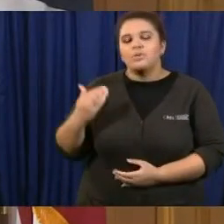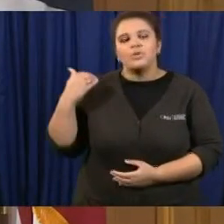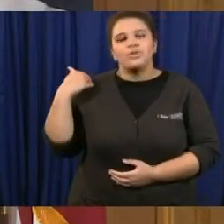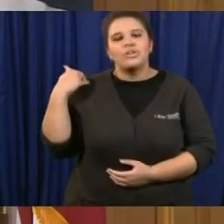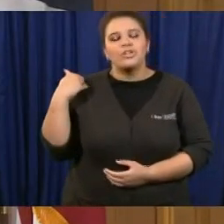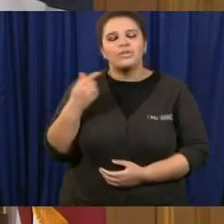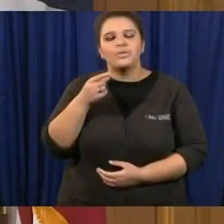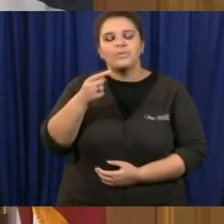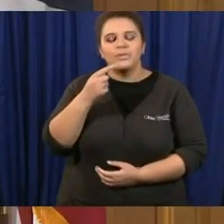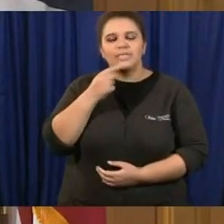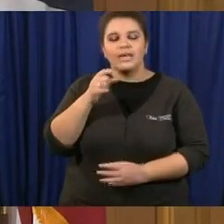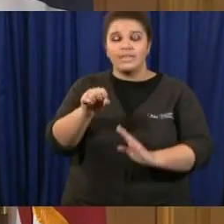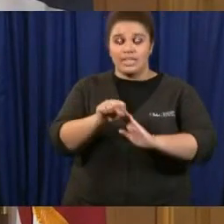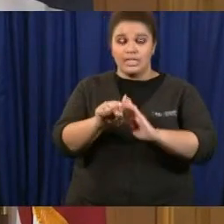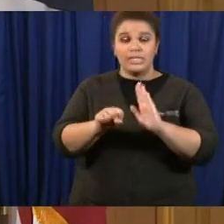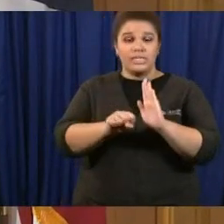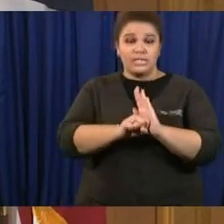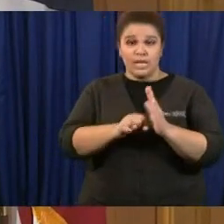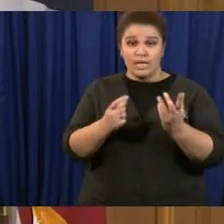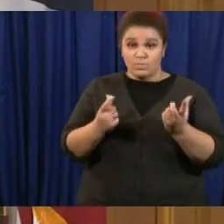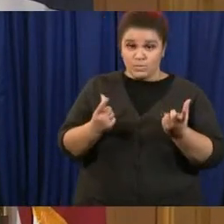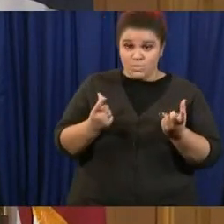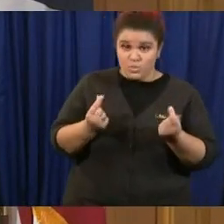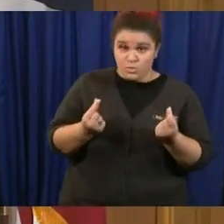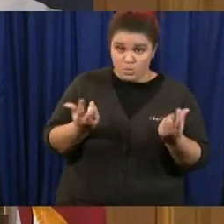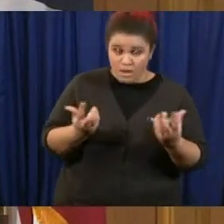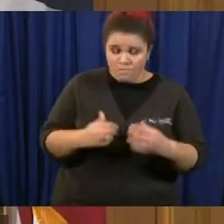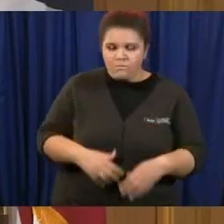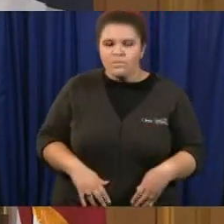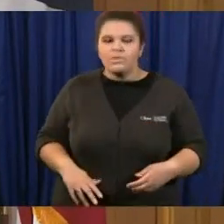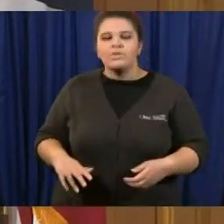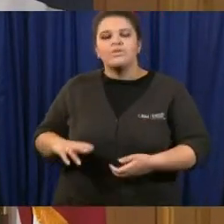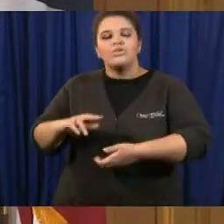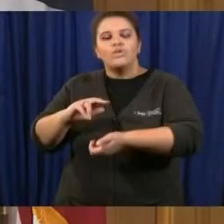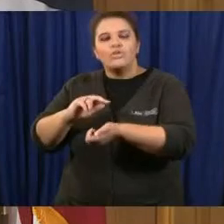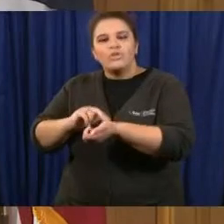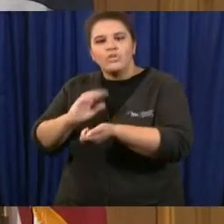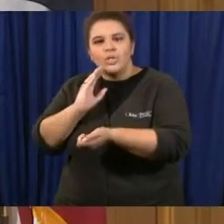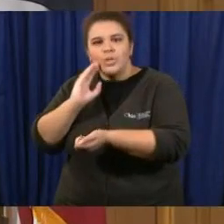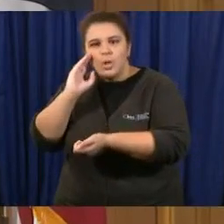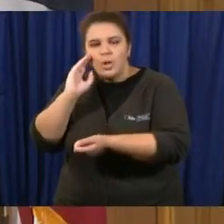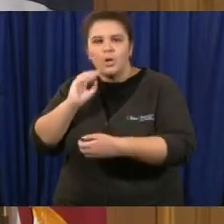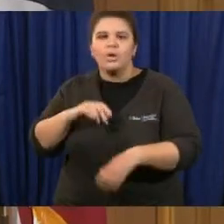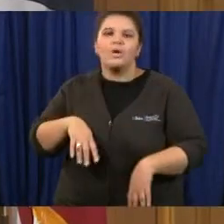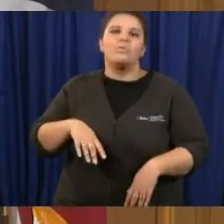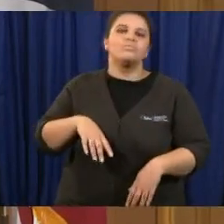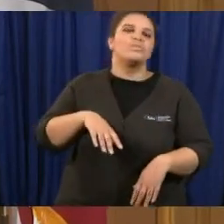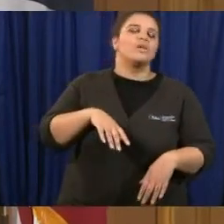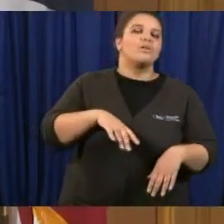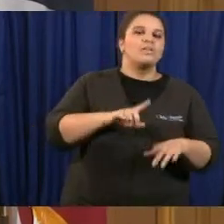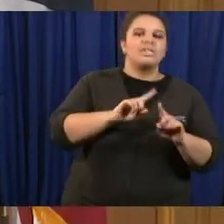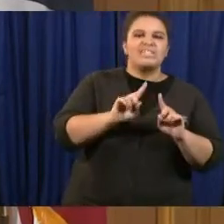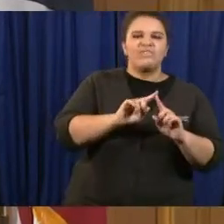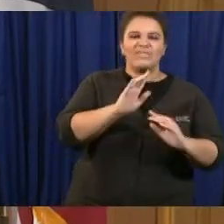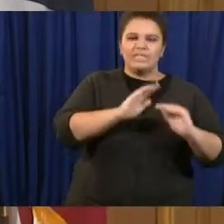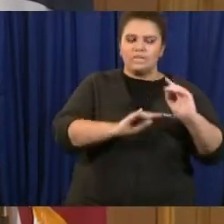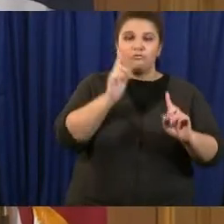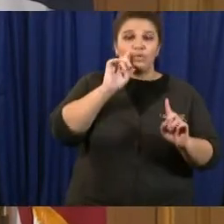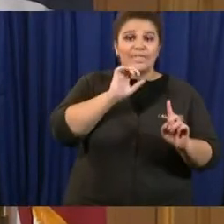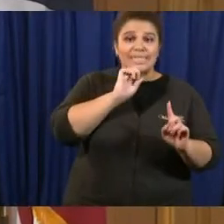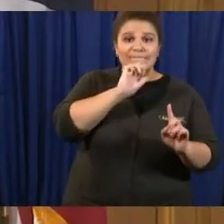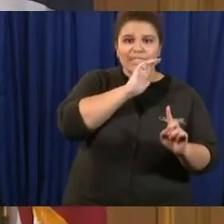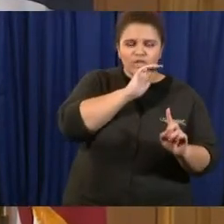to identify the senior living and nursing home facilities that have experienced a